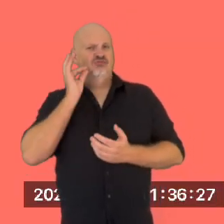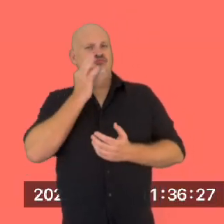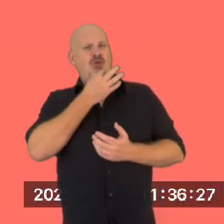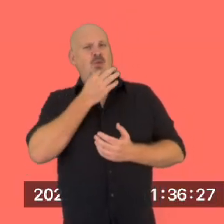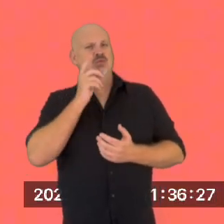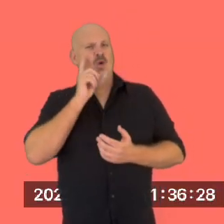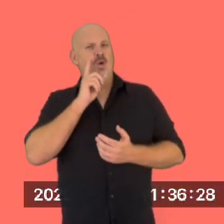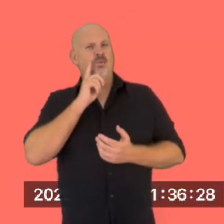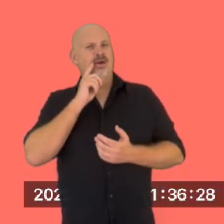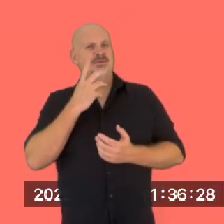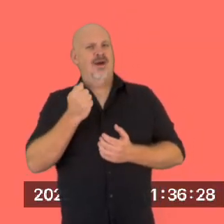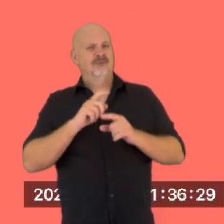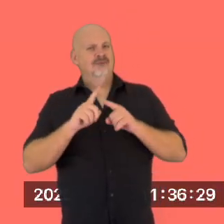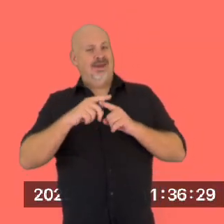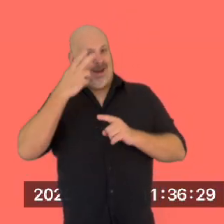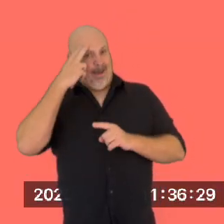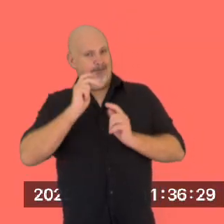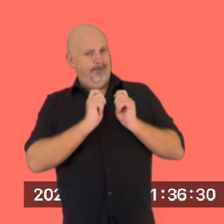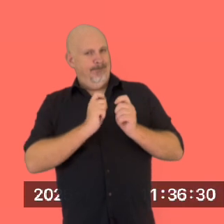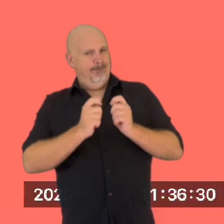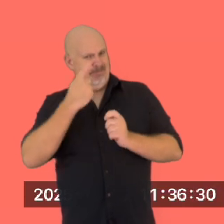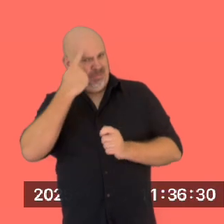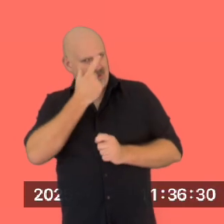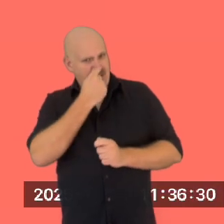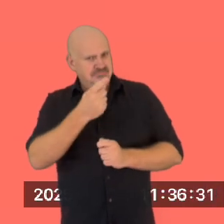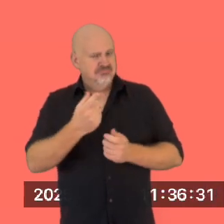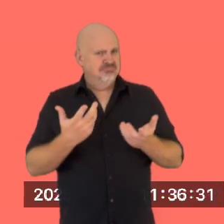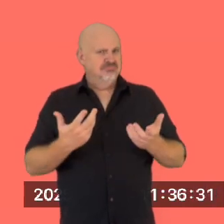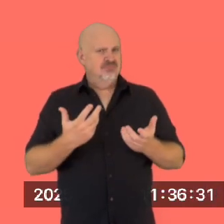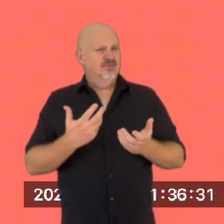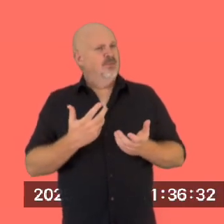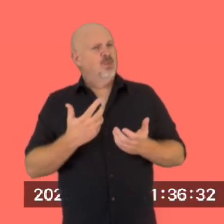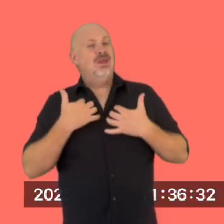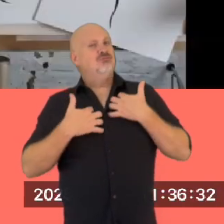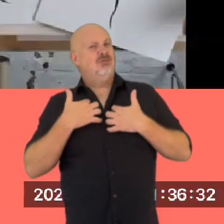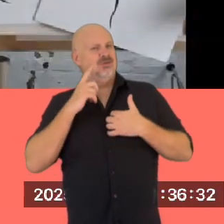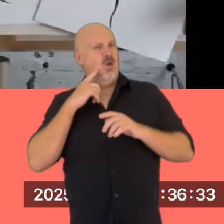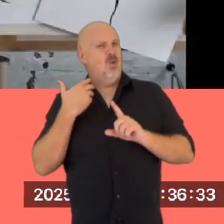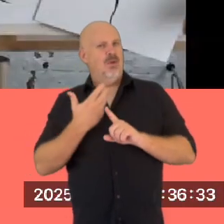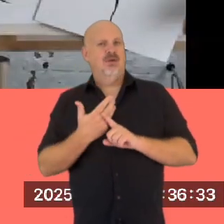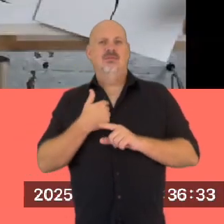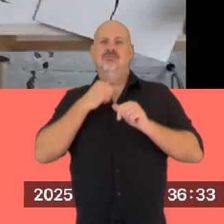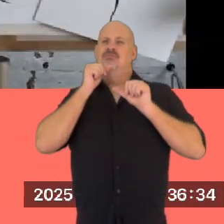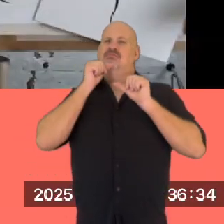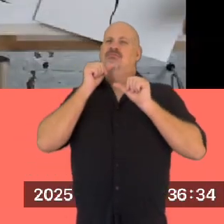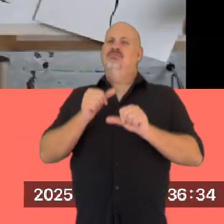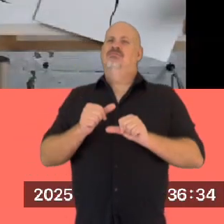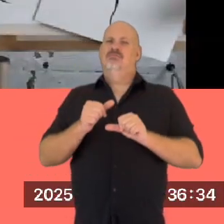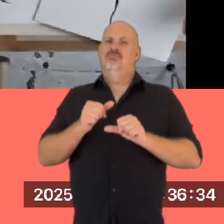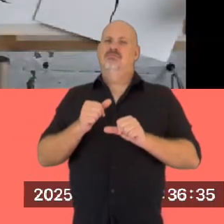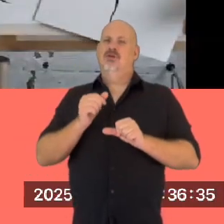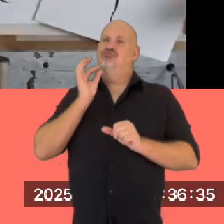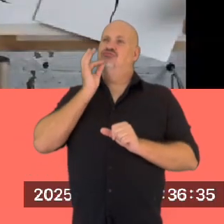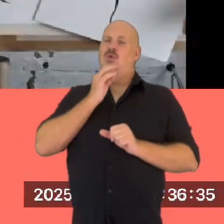think historically roses have always had all sorts of um of, of interesting names. One of my